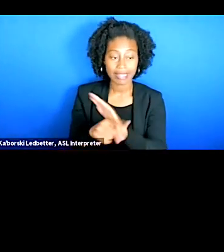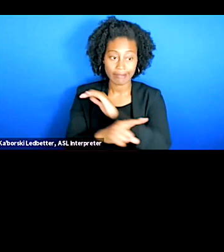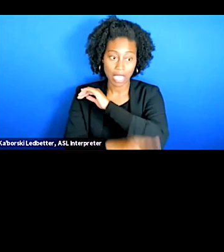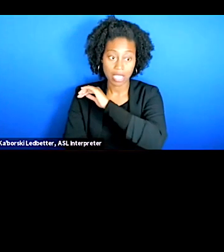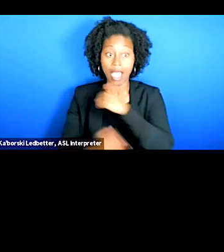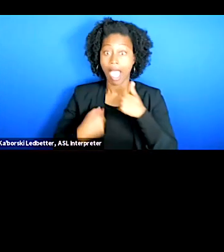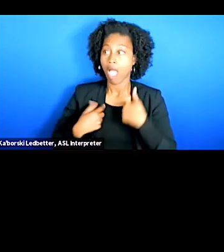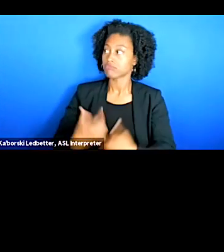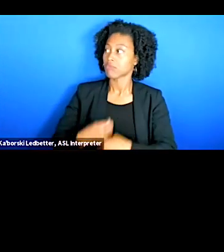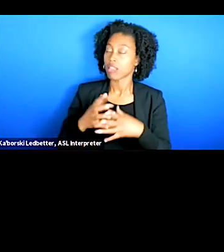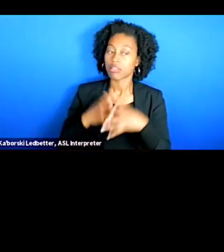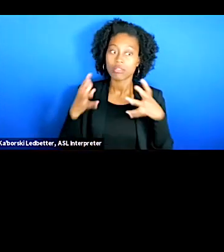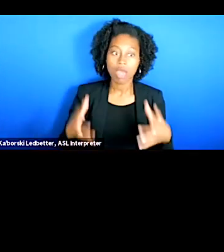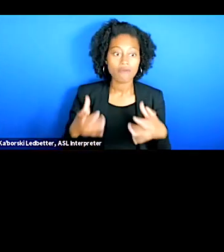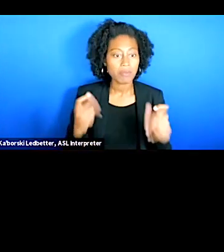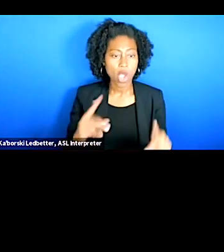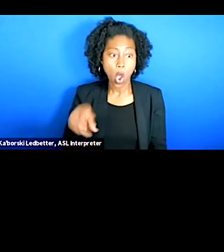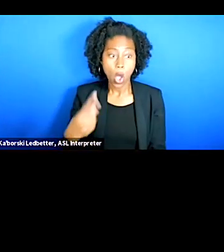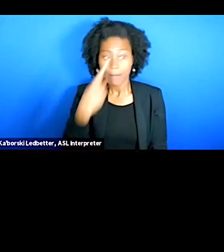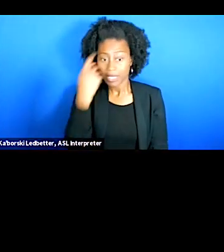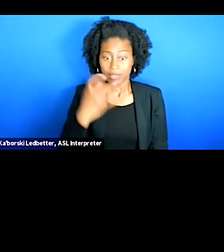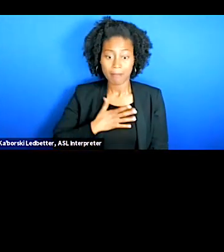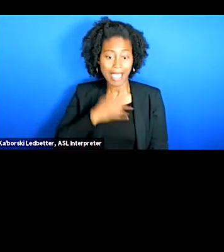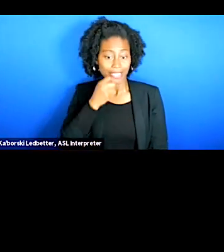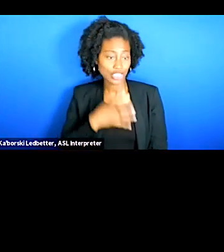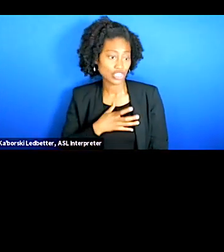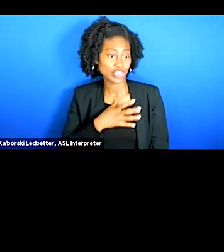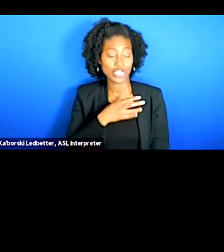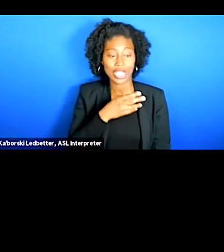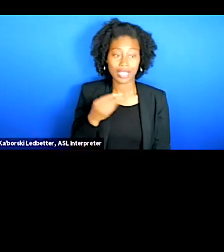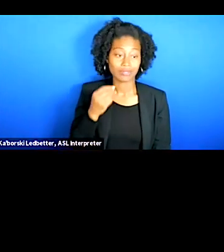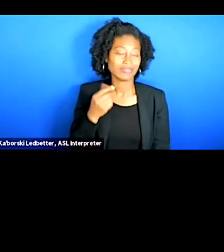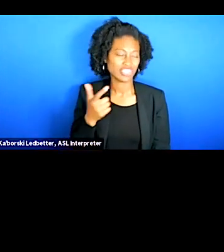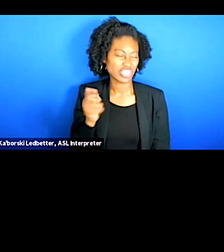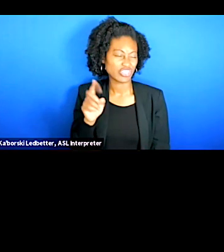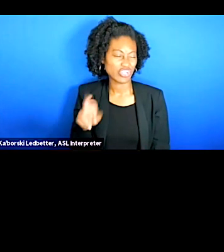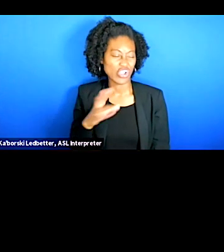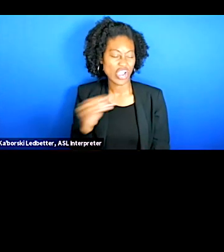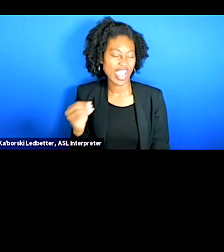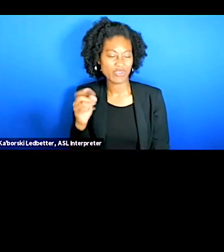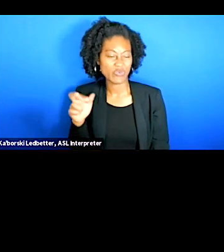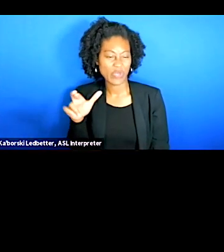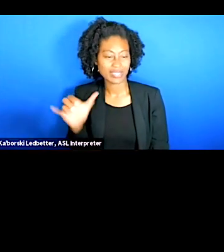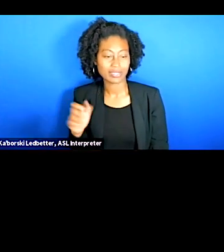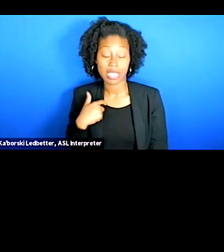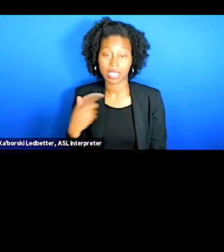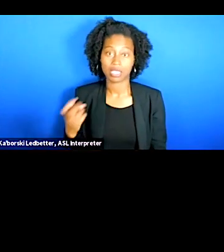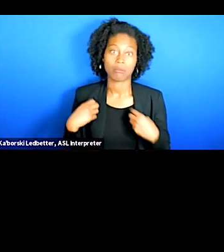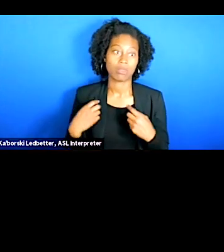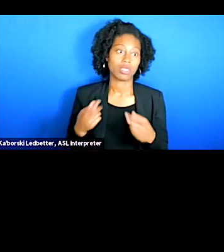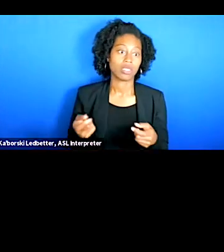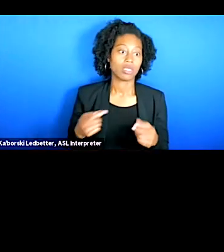of opportunities just because of my gender and race. I get the double shot. It's like they're both